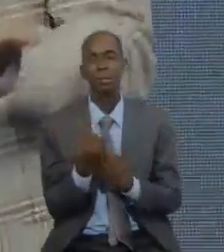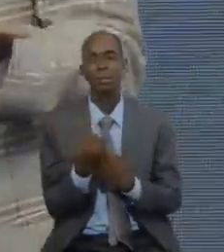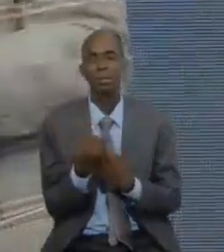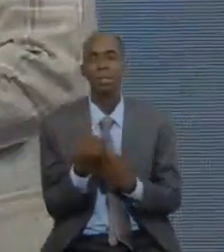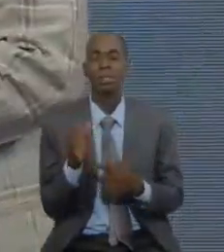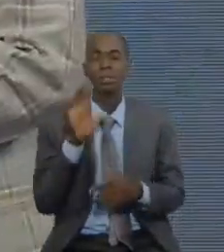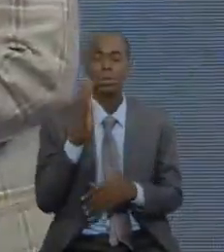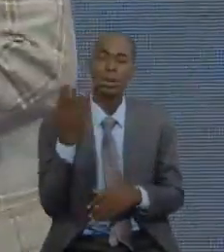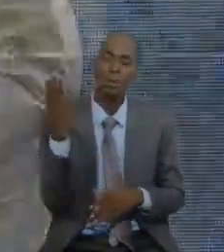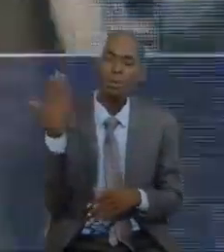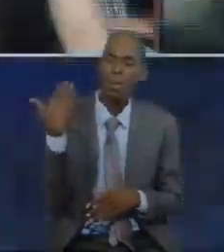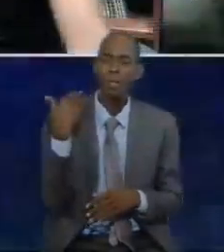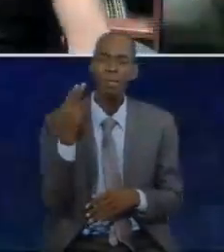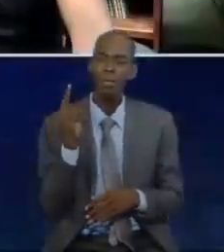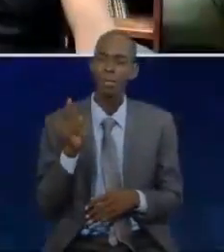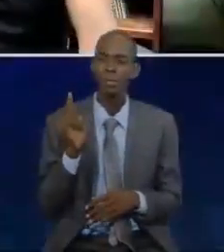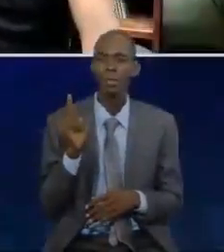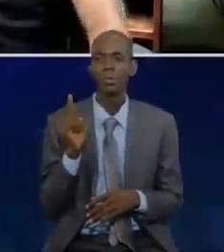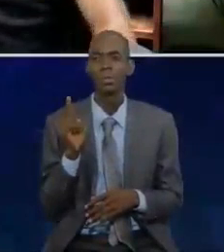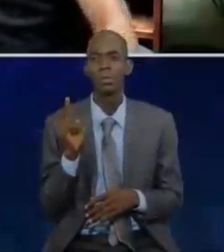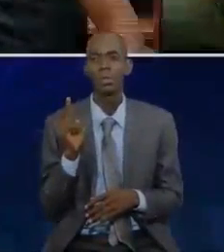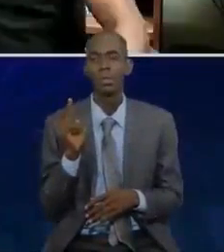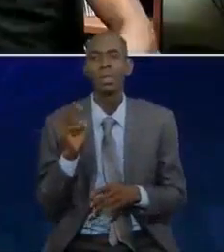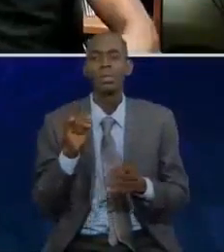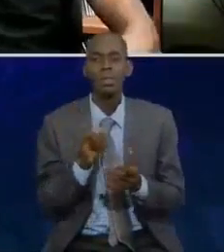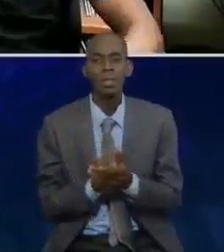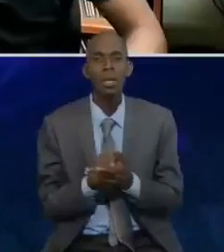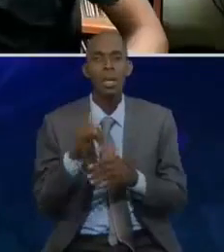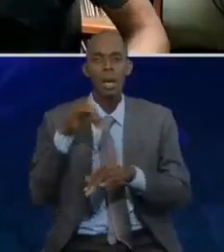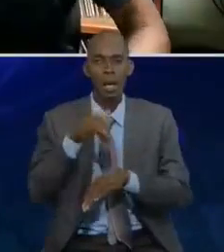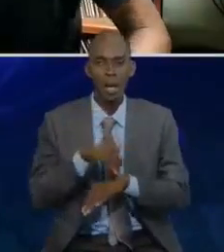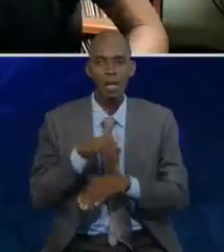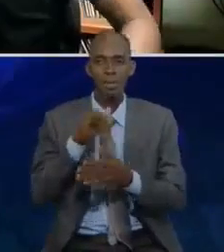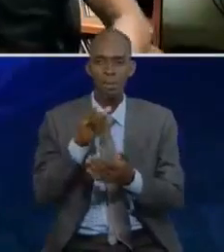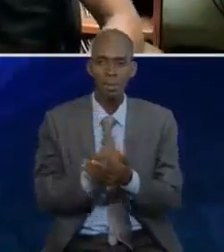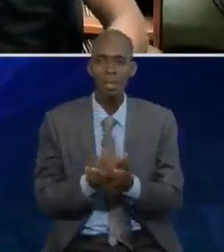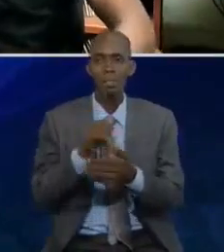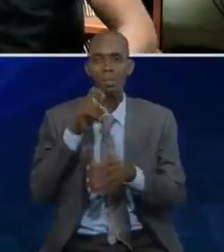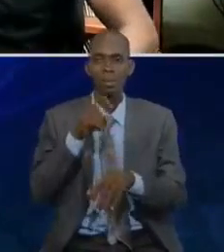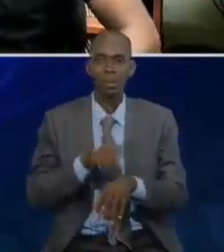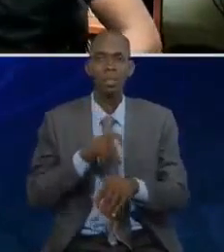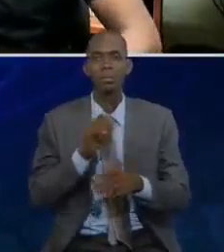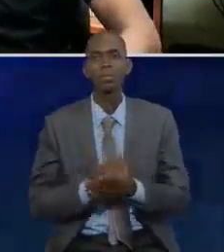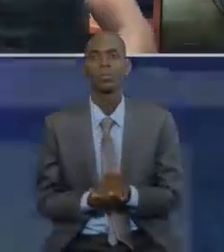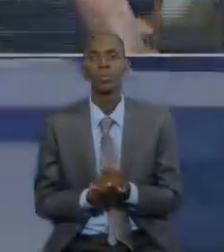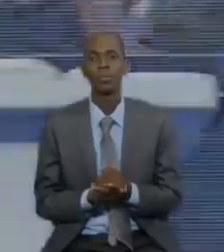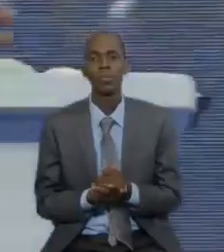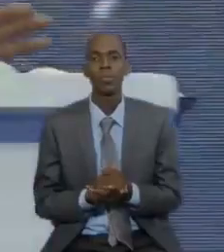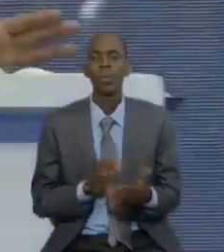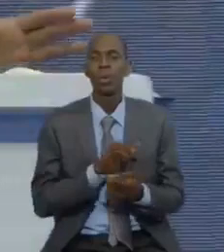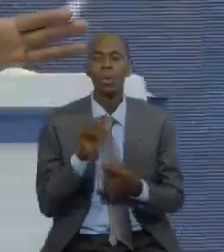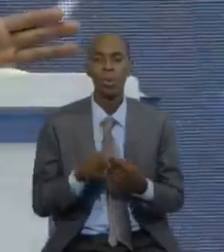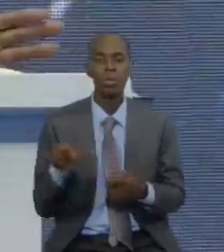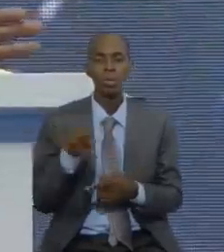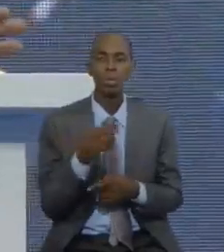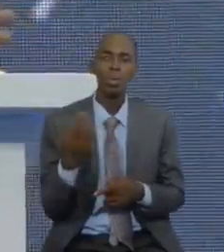your past history, that at that time, when you were alienated